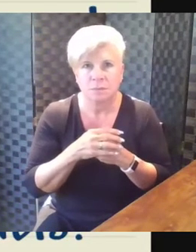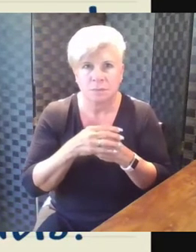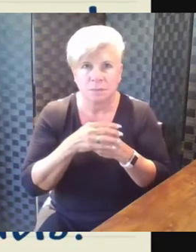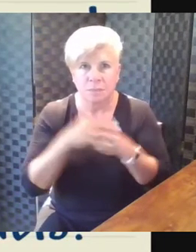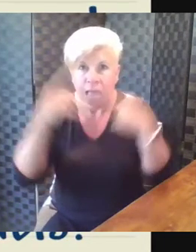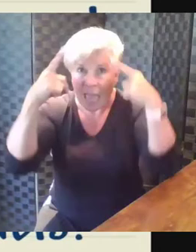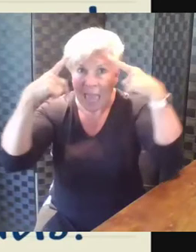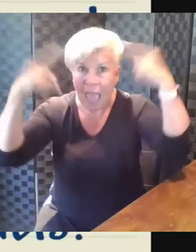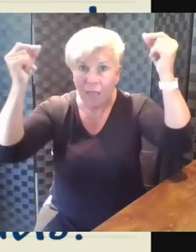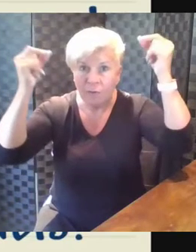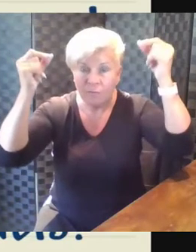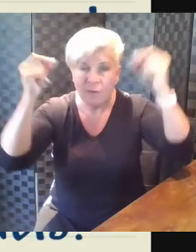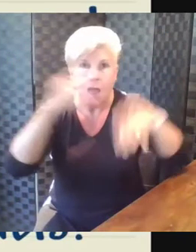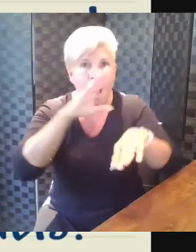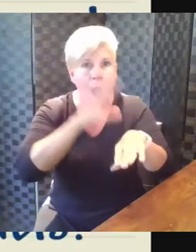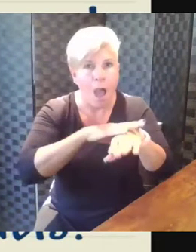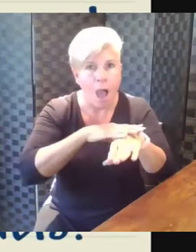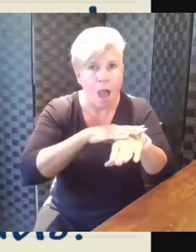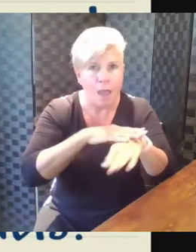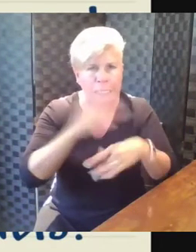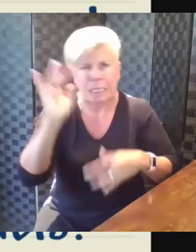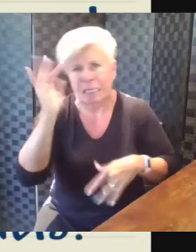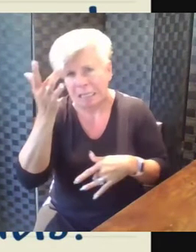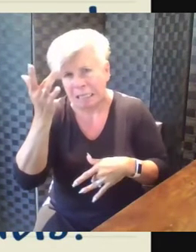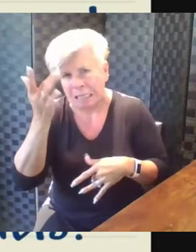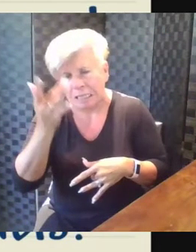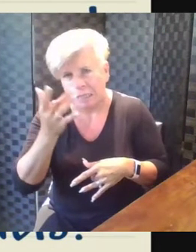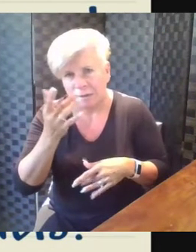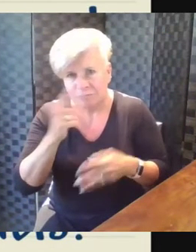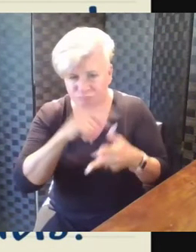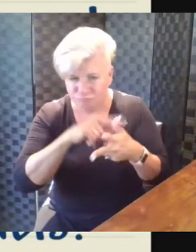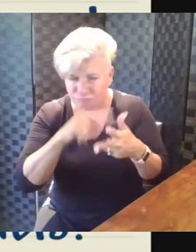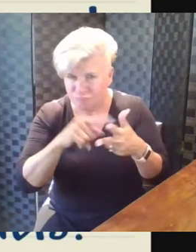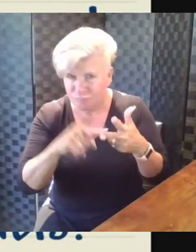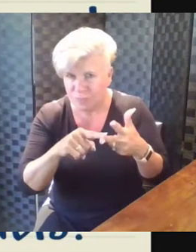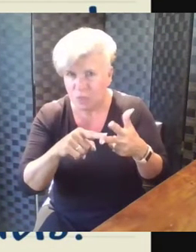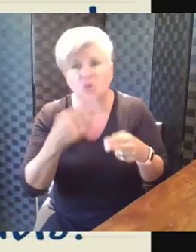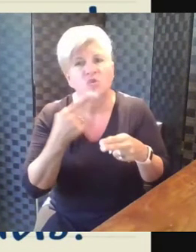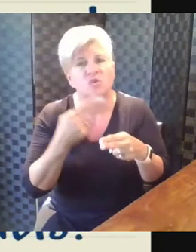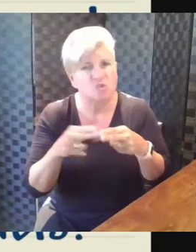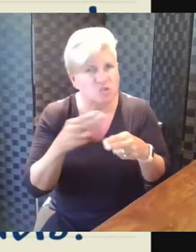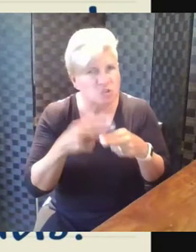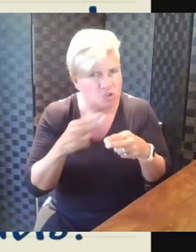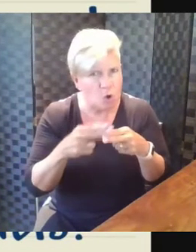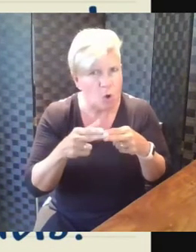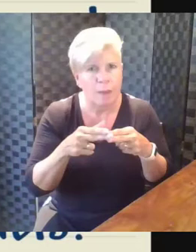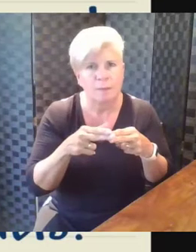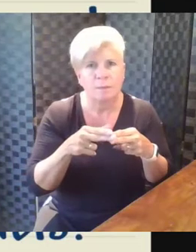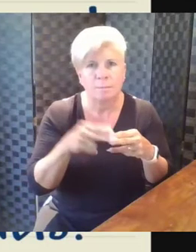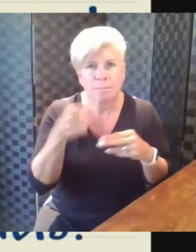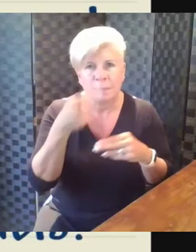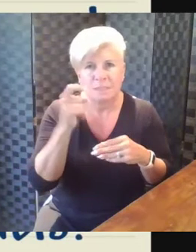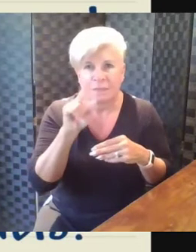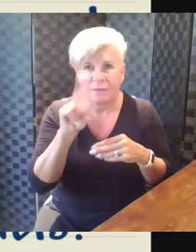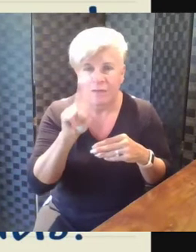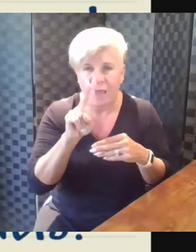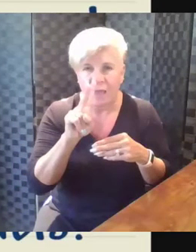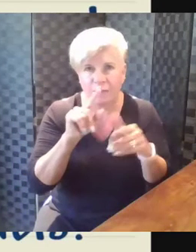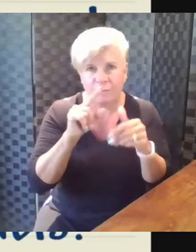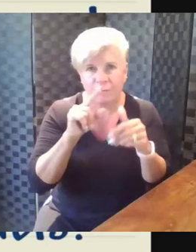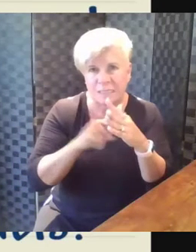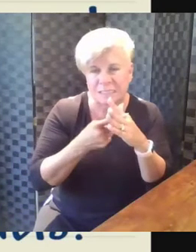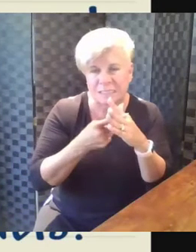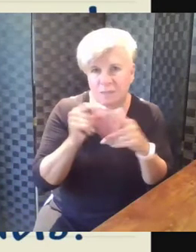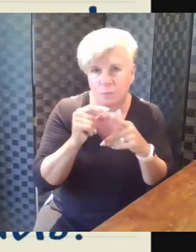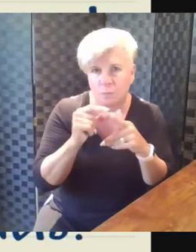Elf, on, and ill all have short vowel sounds in the beginning.